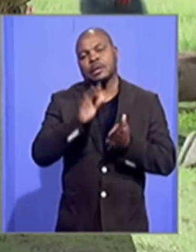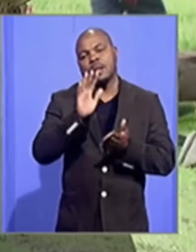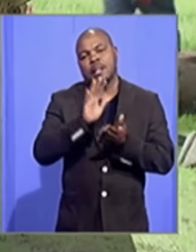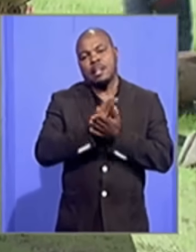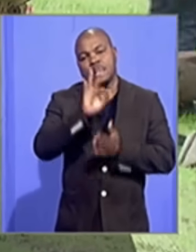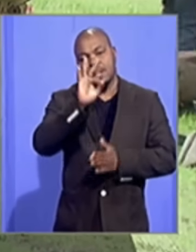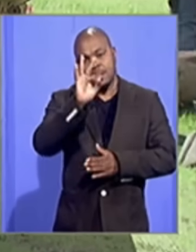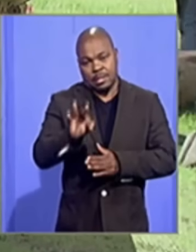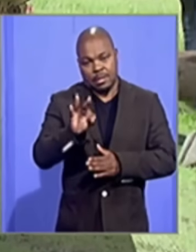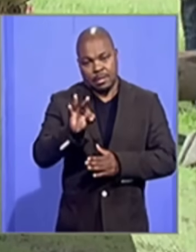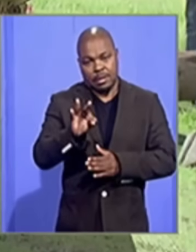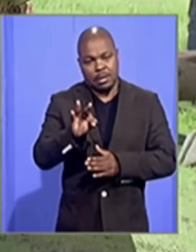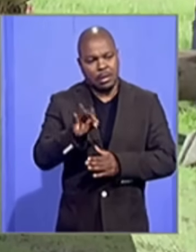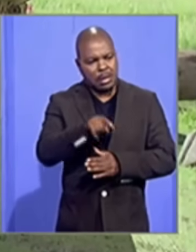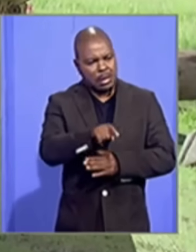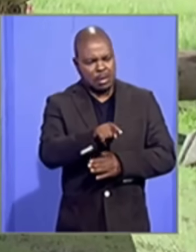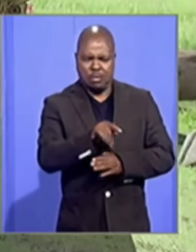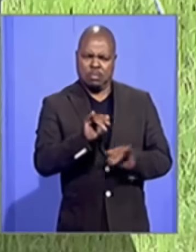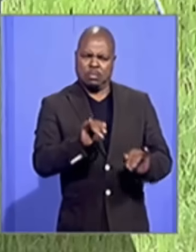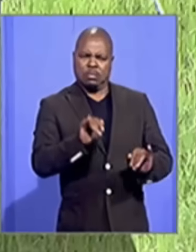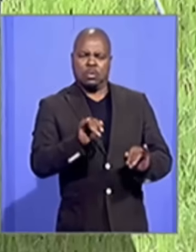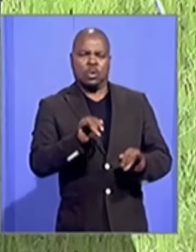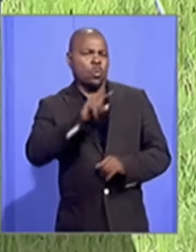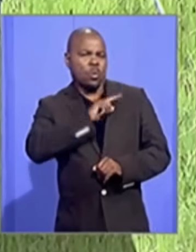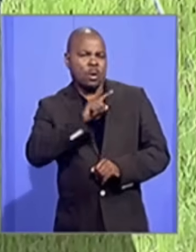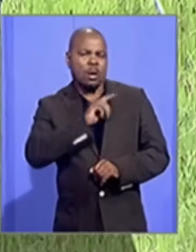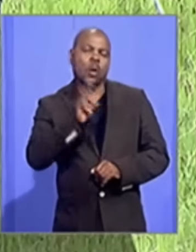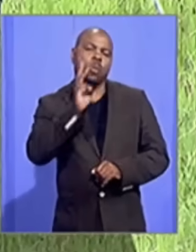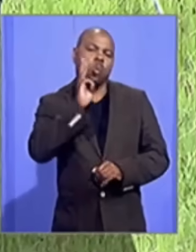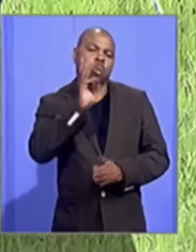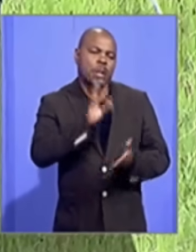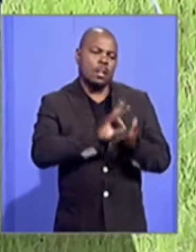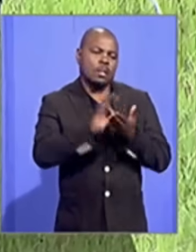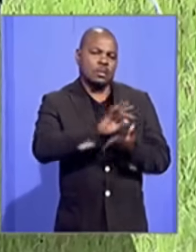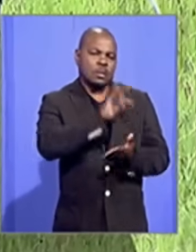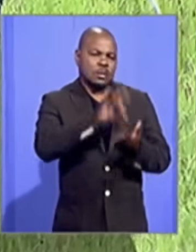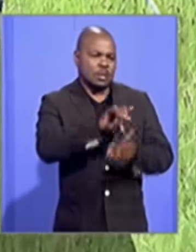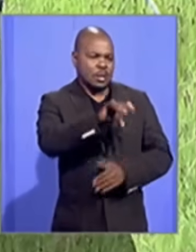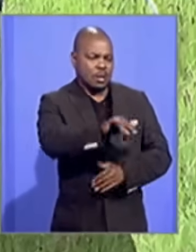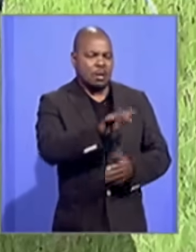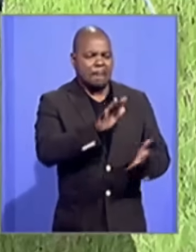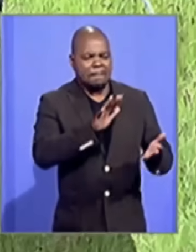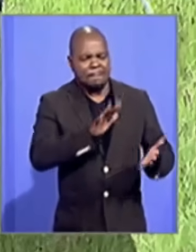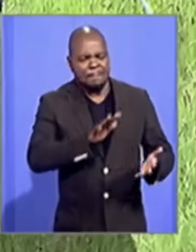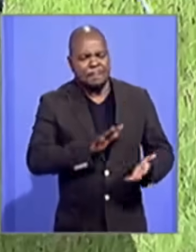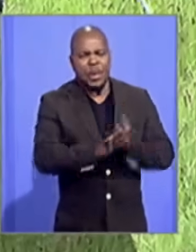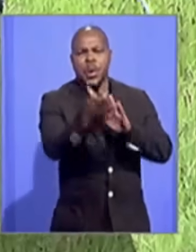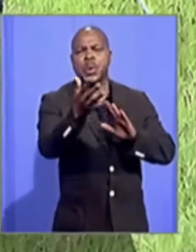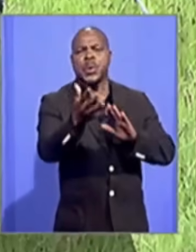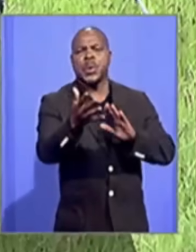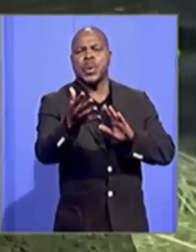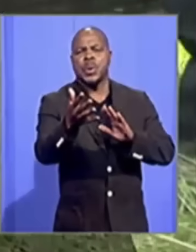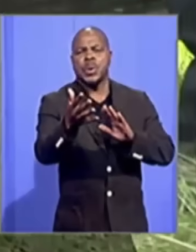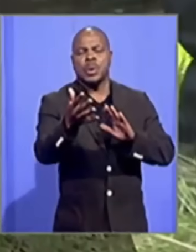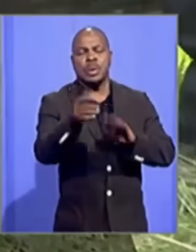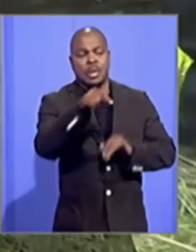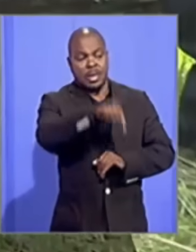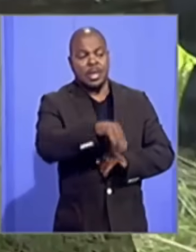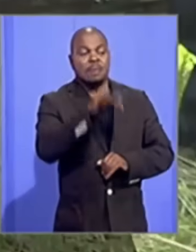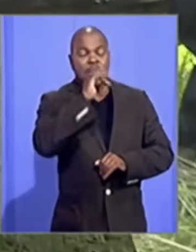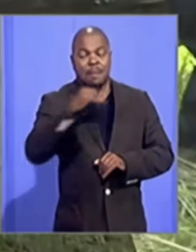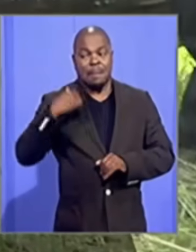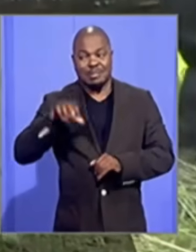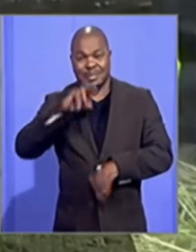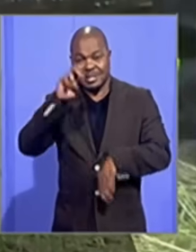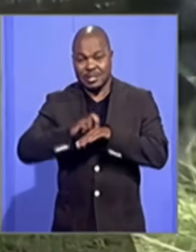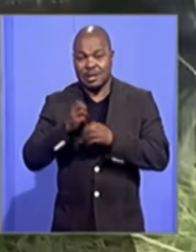e meraro se a makatsa. Sebaka sa go hlwekisa metsi se ile sa sengwa. Sebaka sena se tlo qosa masipala